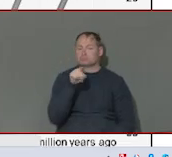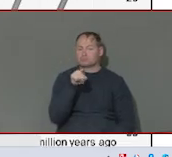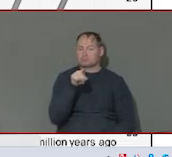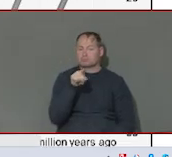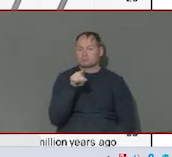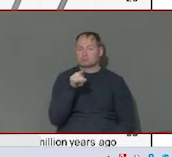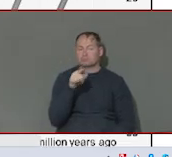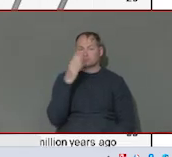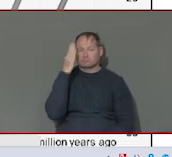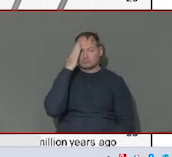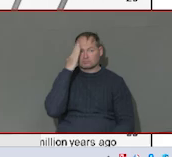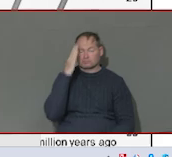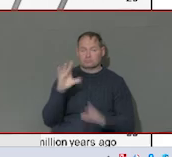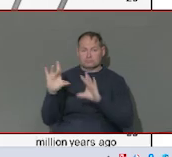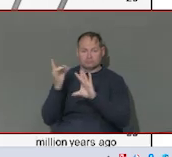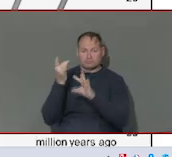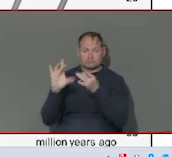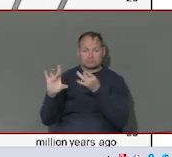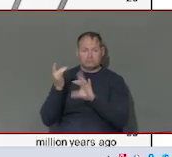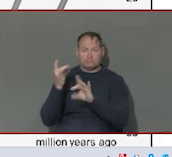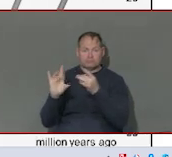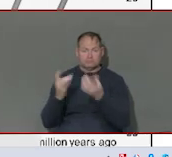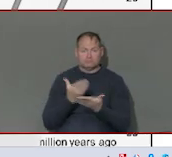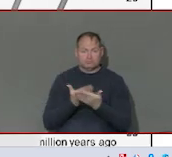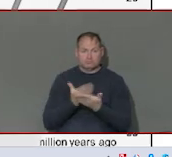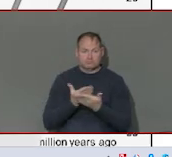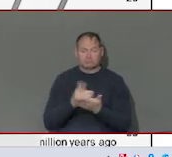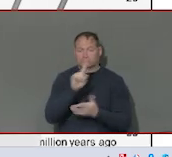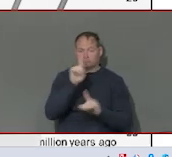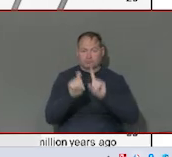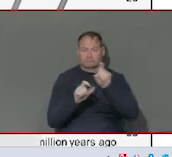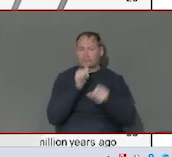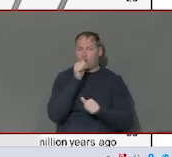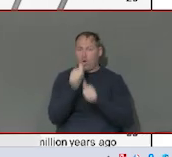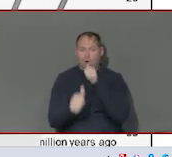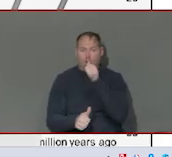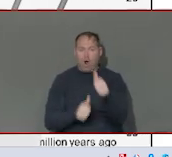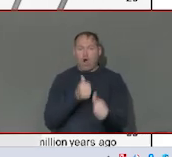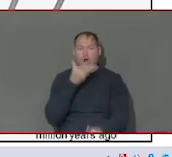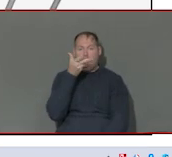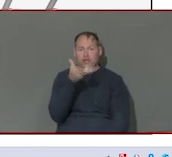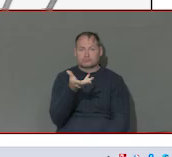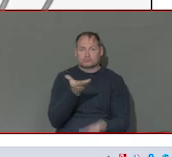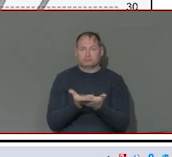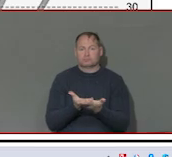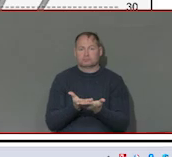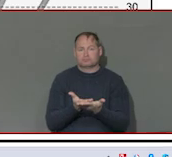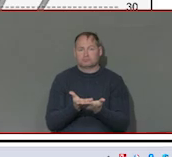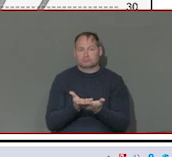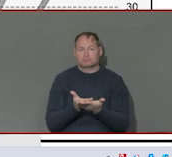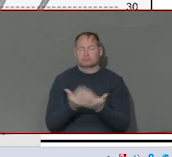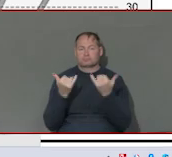have to be able to interpret it and answer those questions. Now, if we look at